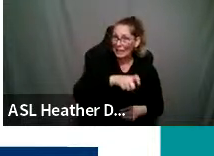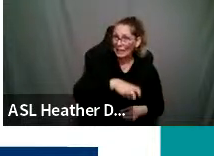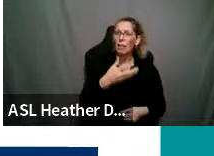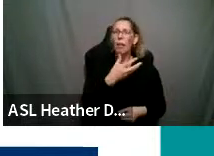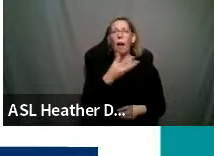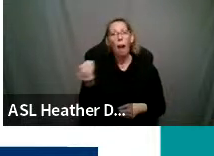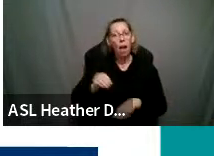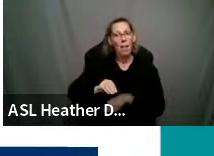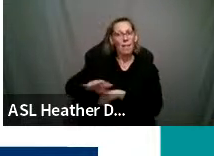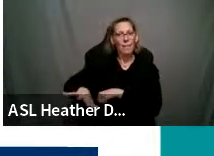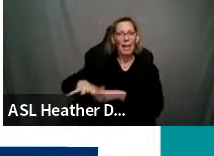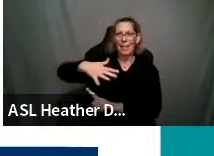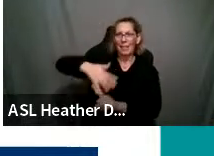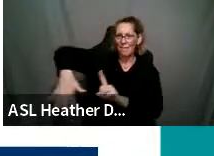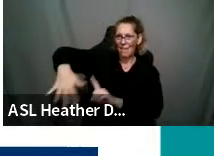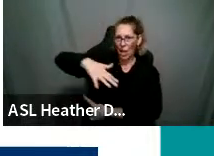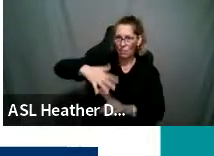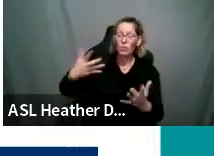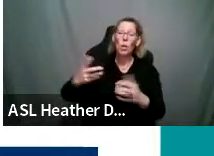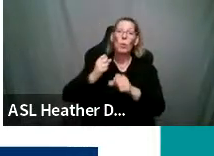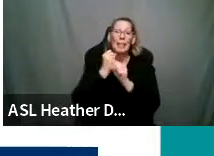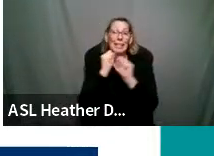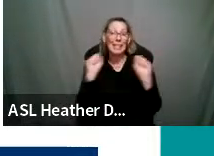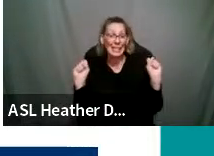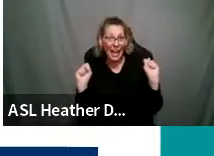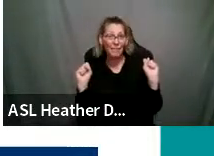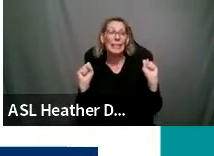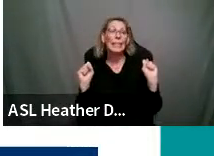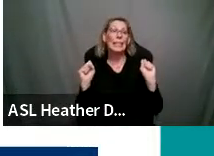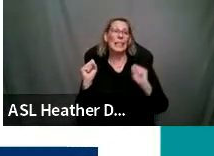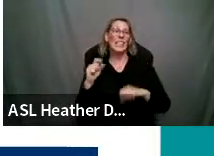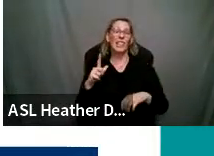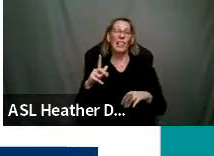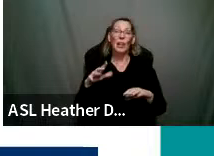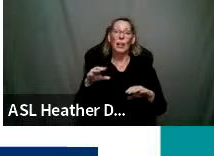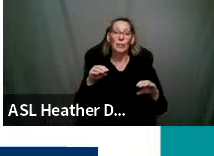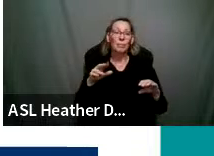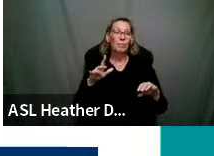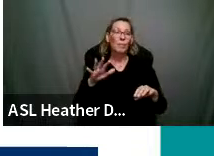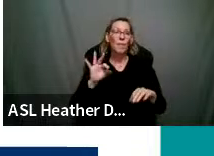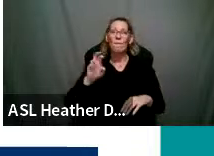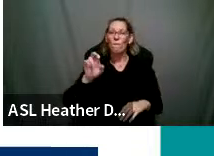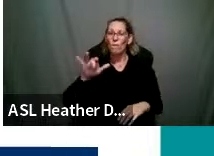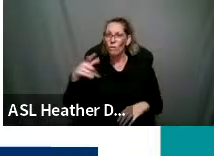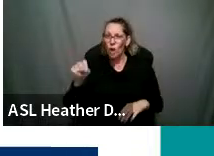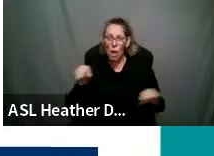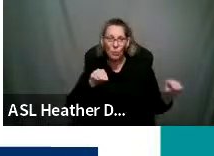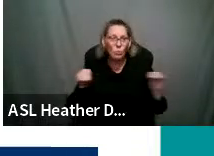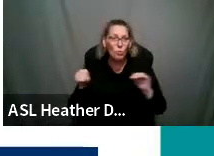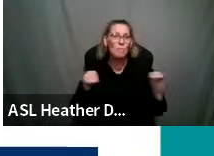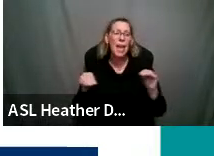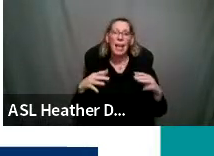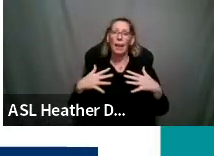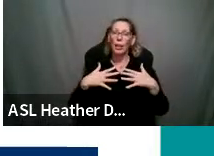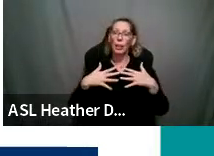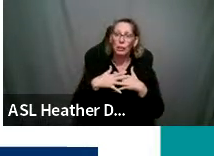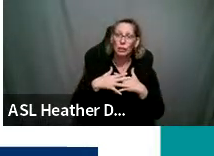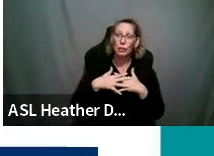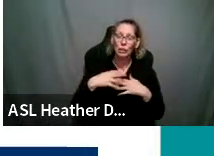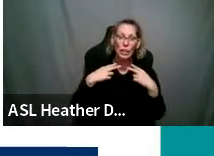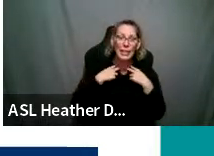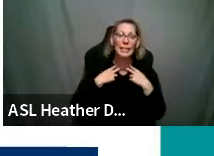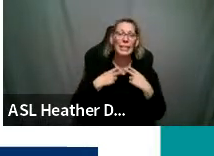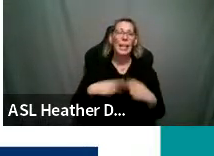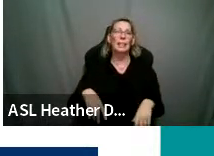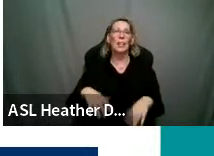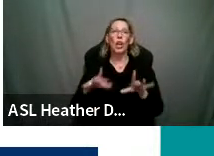environment. So we're looking at safety, impaired freight movement, congestion, earthquake vulnerability, inadequate bike